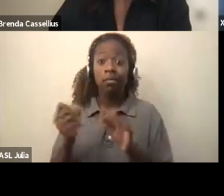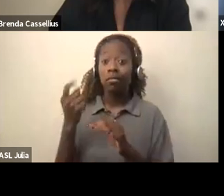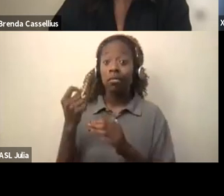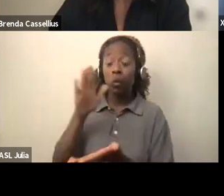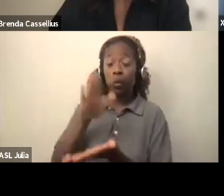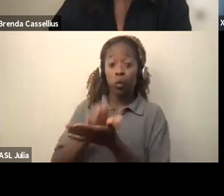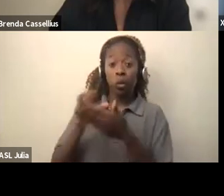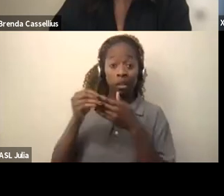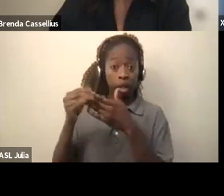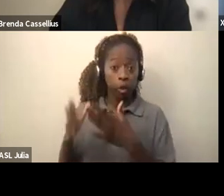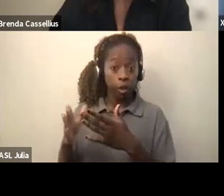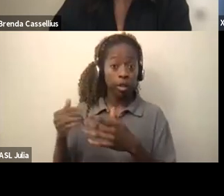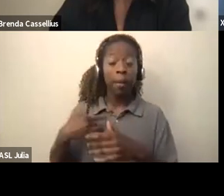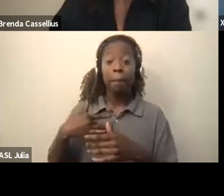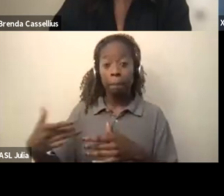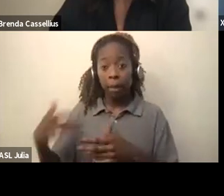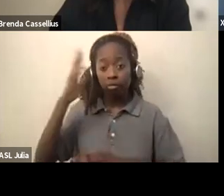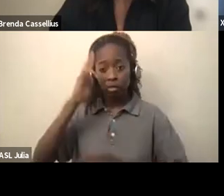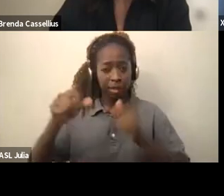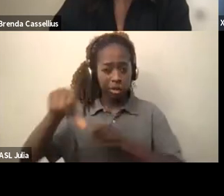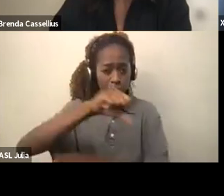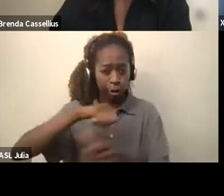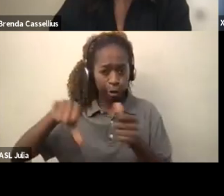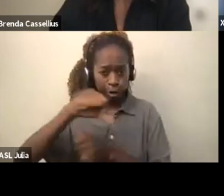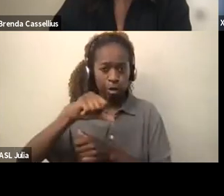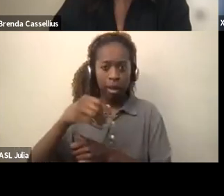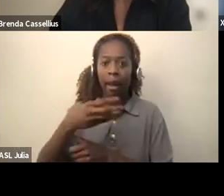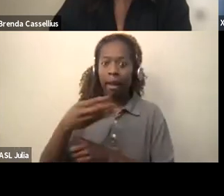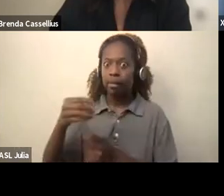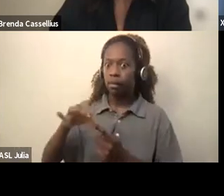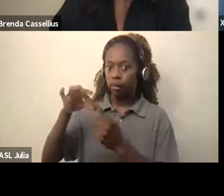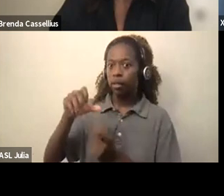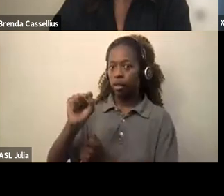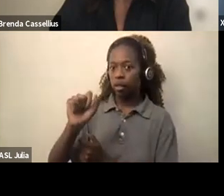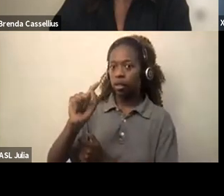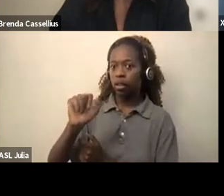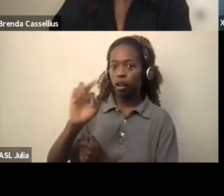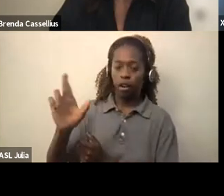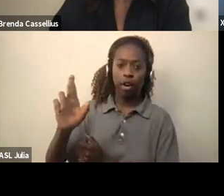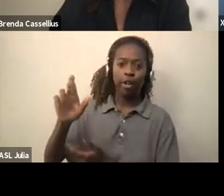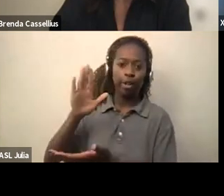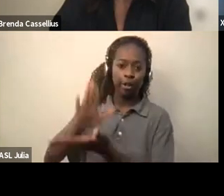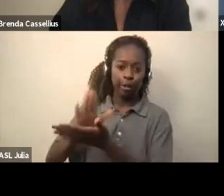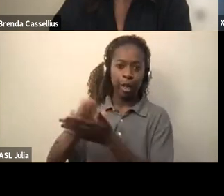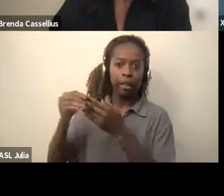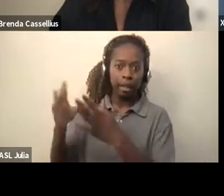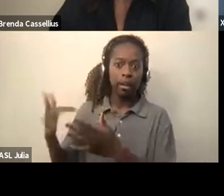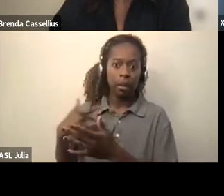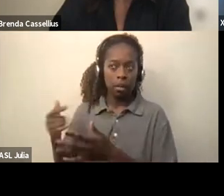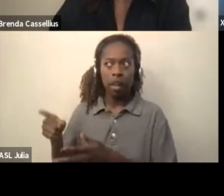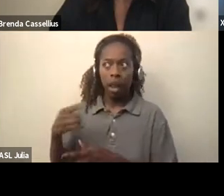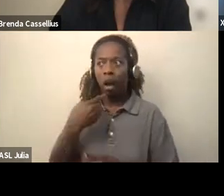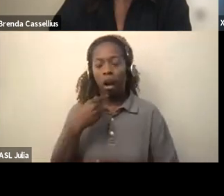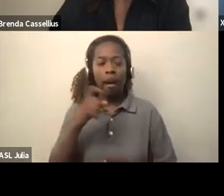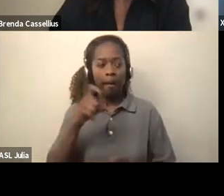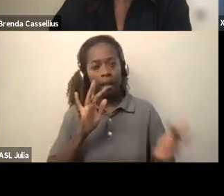of each other particularly our star school leaders so they all want to help you but they're not going to offer you have to reach out to them and ask them so